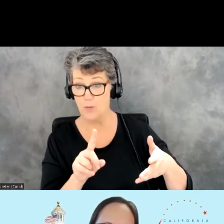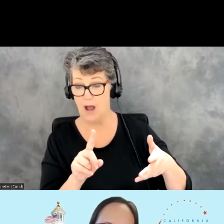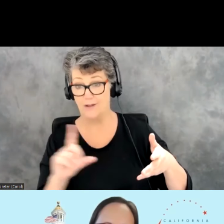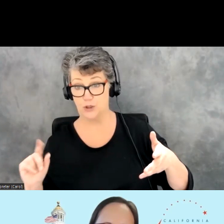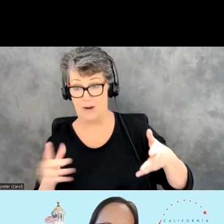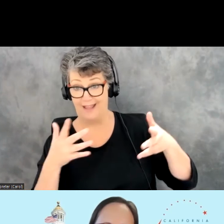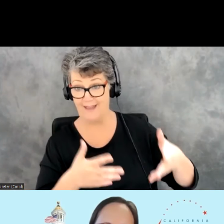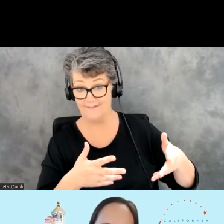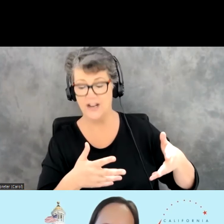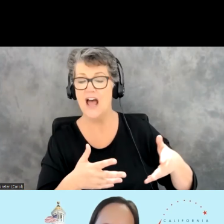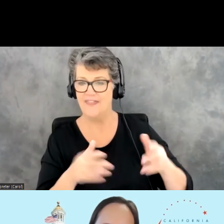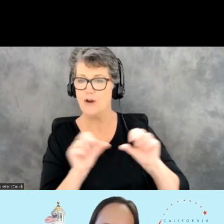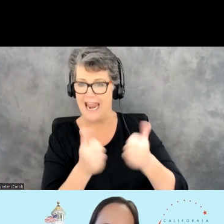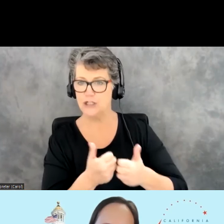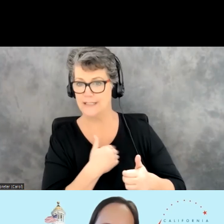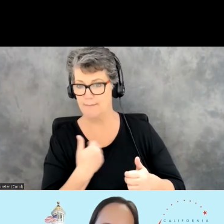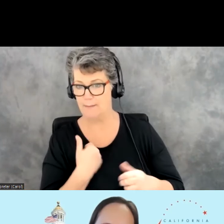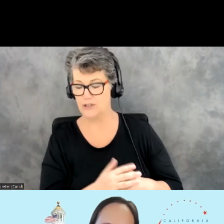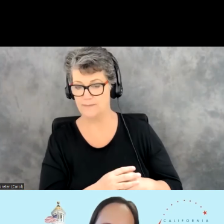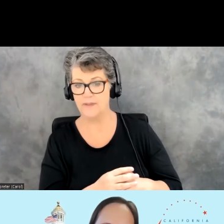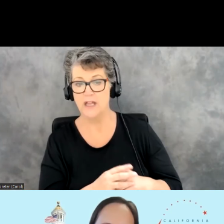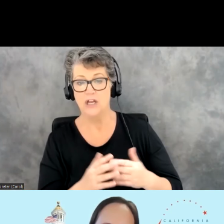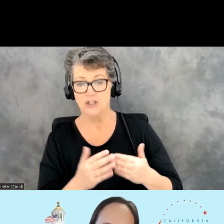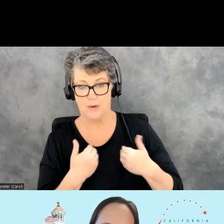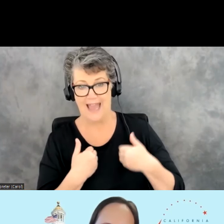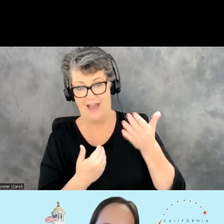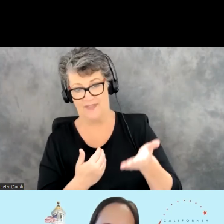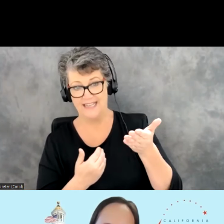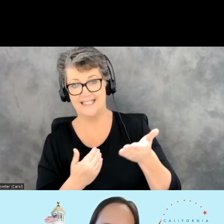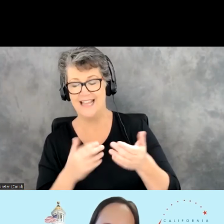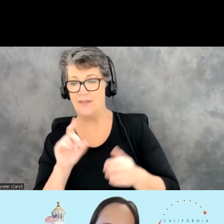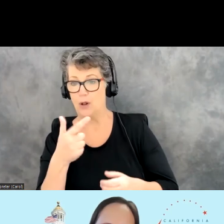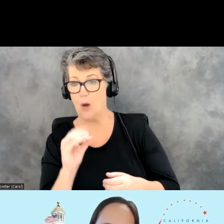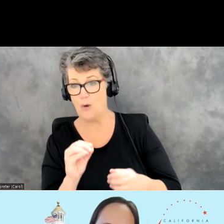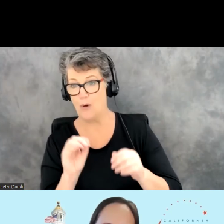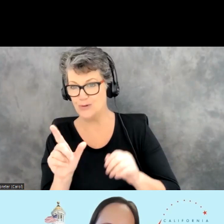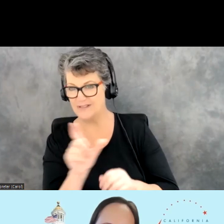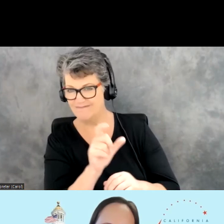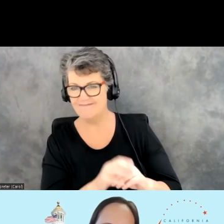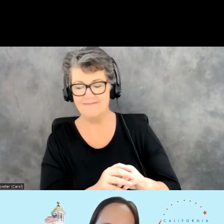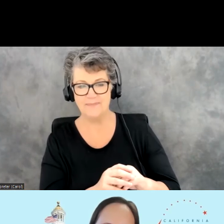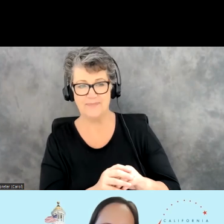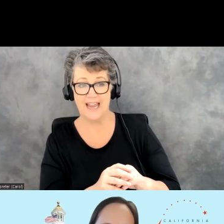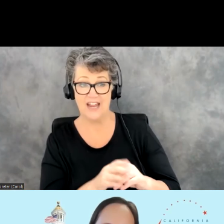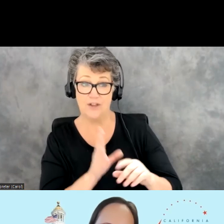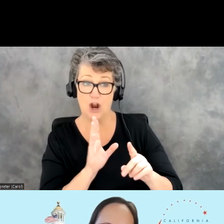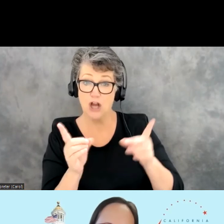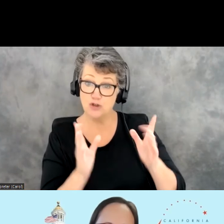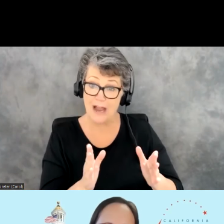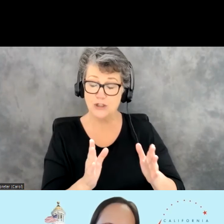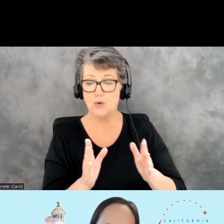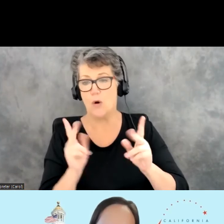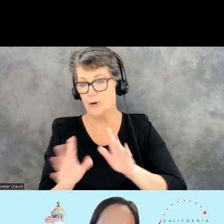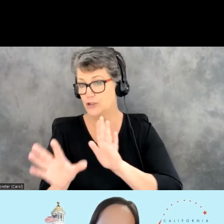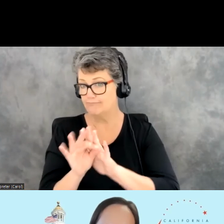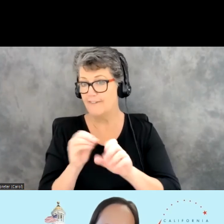are agency members. And so we have this and their logos up here. So that includes either a director or designee